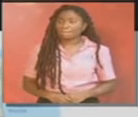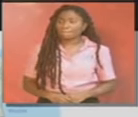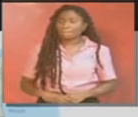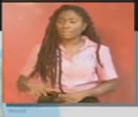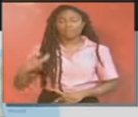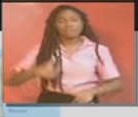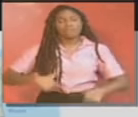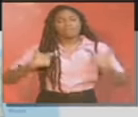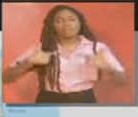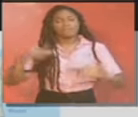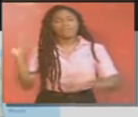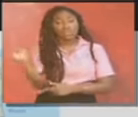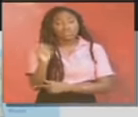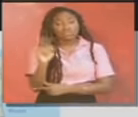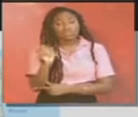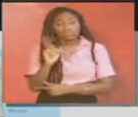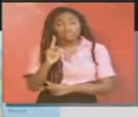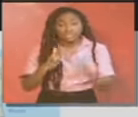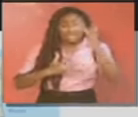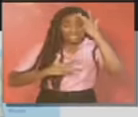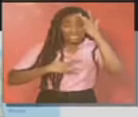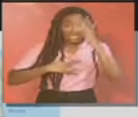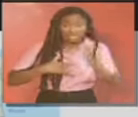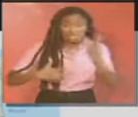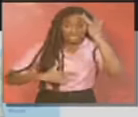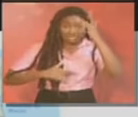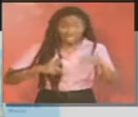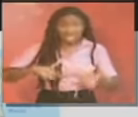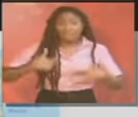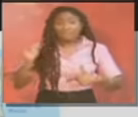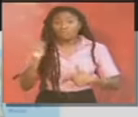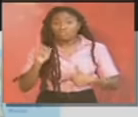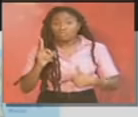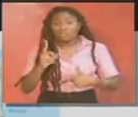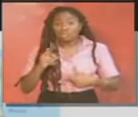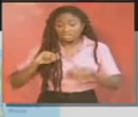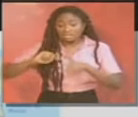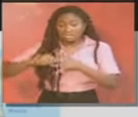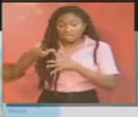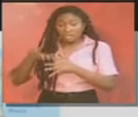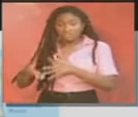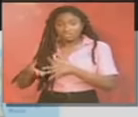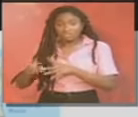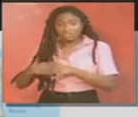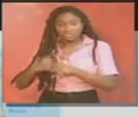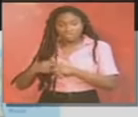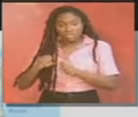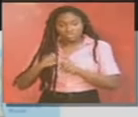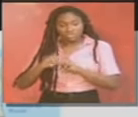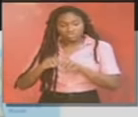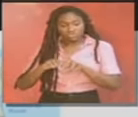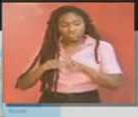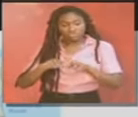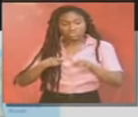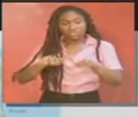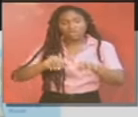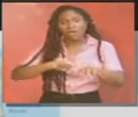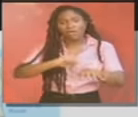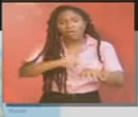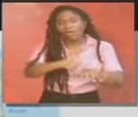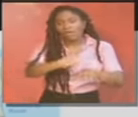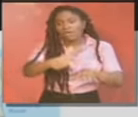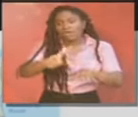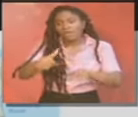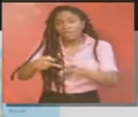distribution moving into other locations. Next slide, continue to look at the yellow dots. And we see that spillover and also